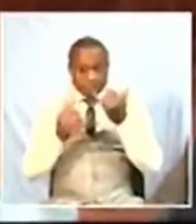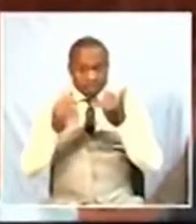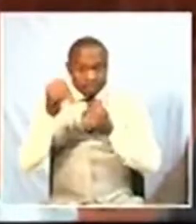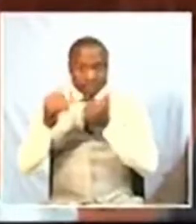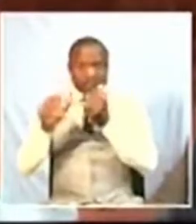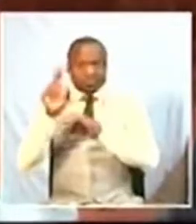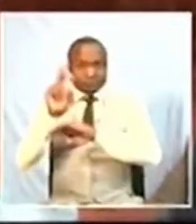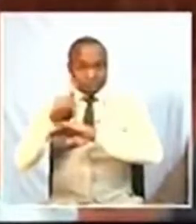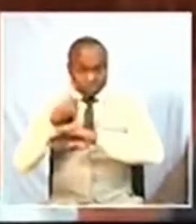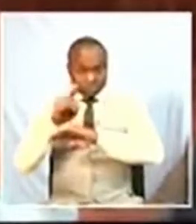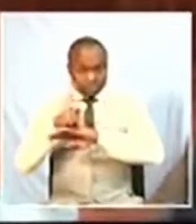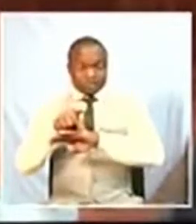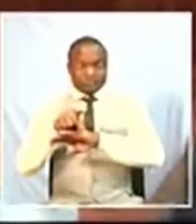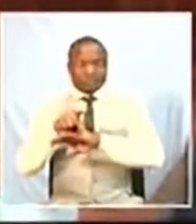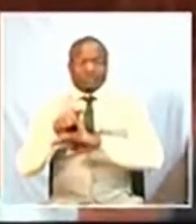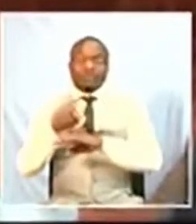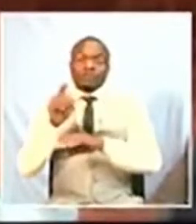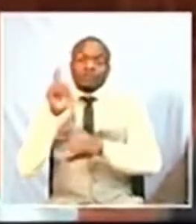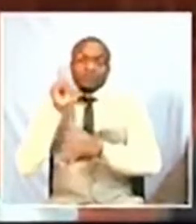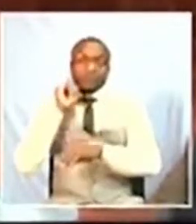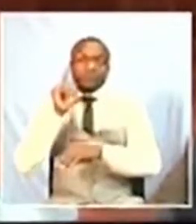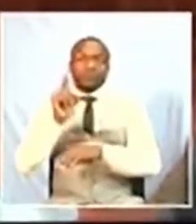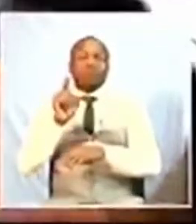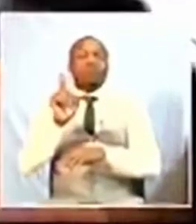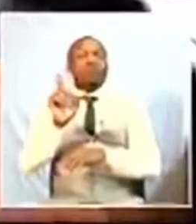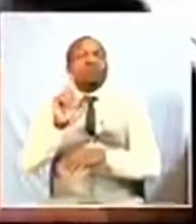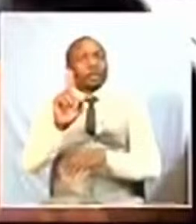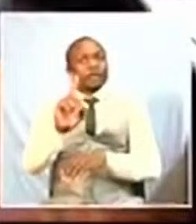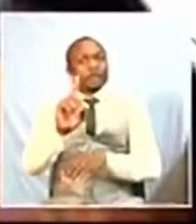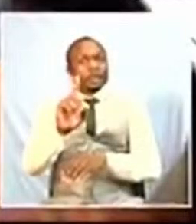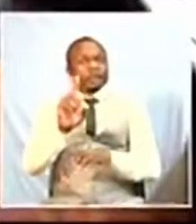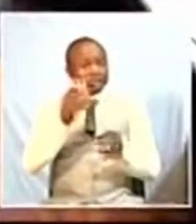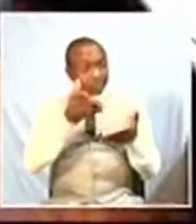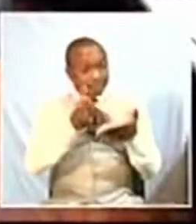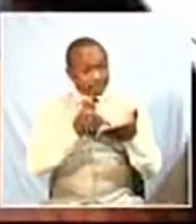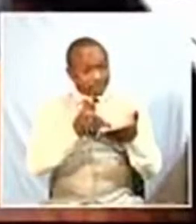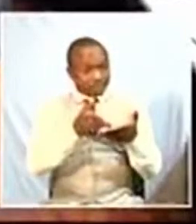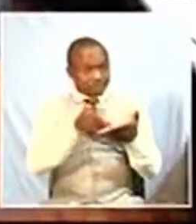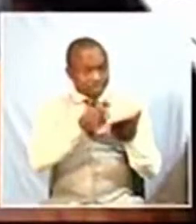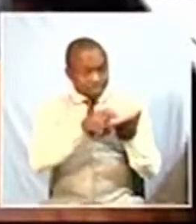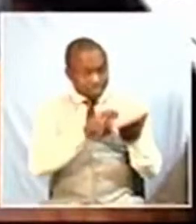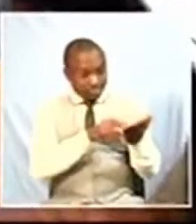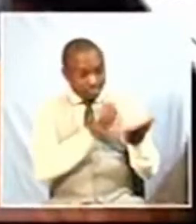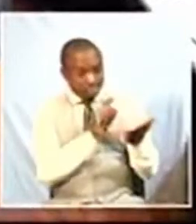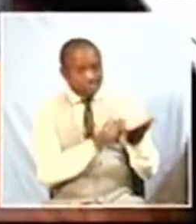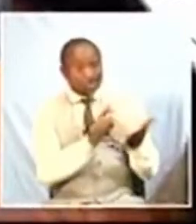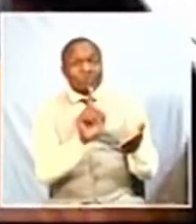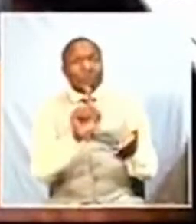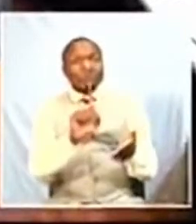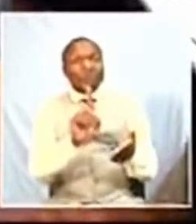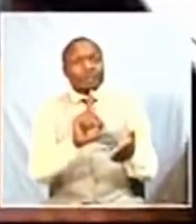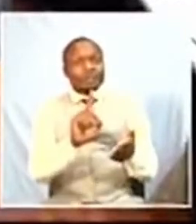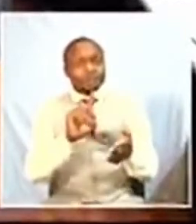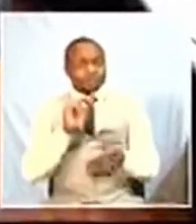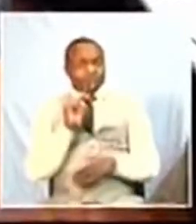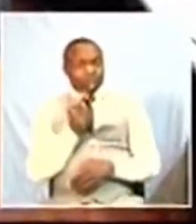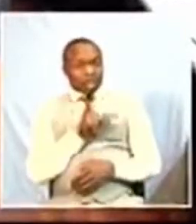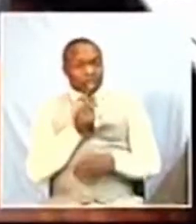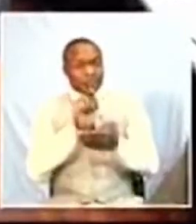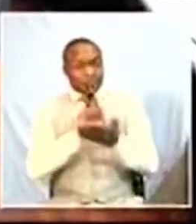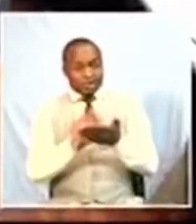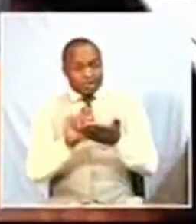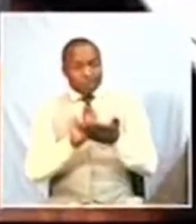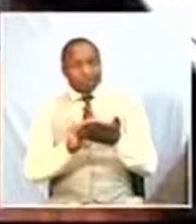were pending. I think Hear you. Where is it In our report. in our or report so that we write